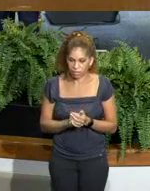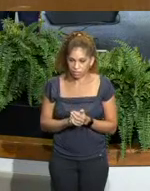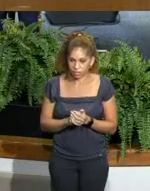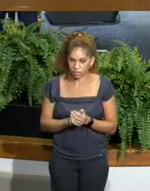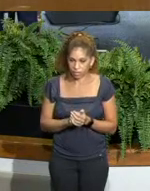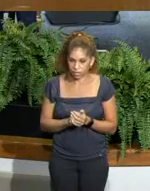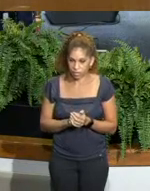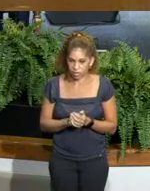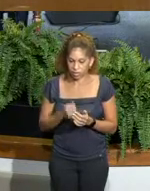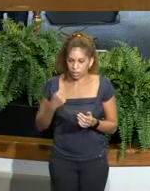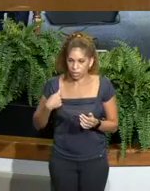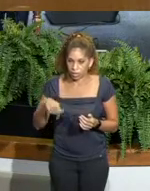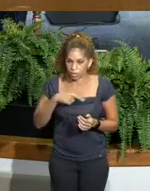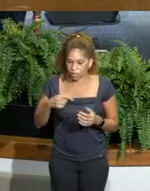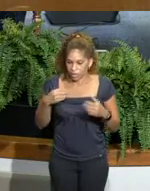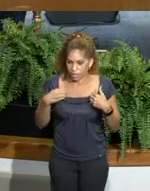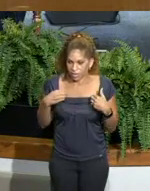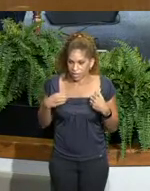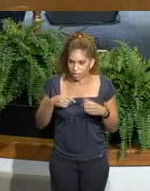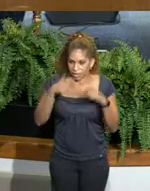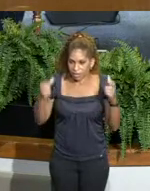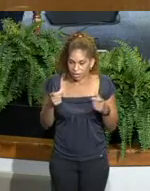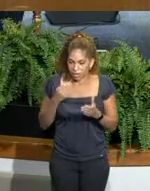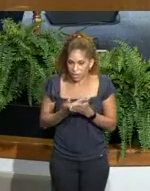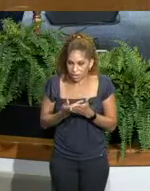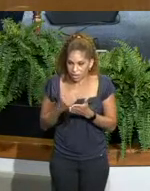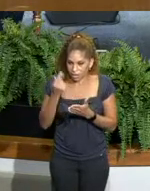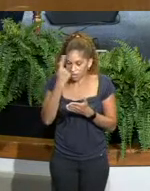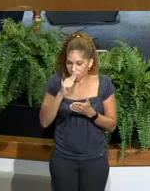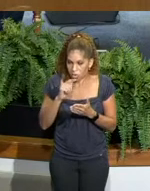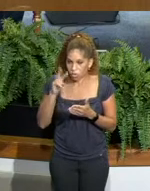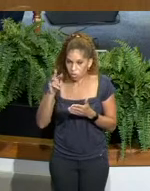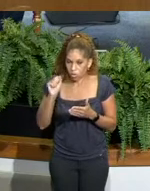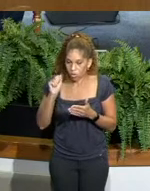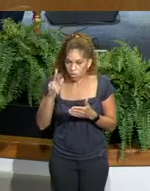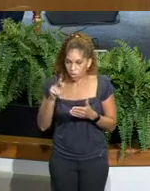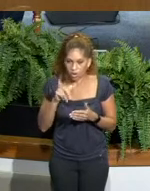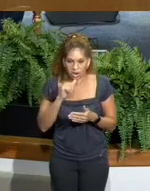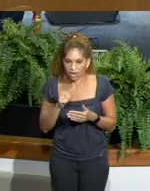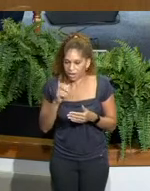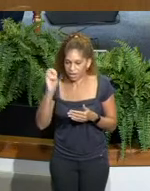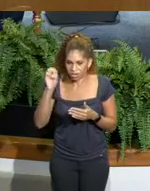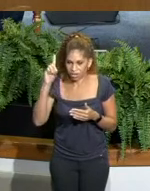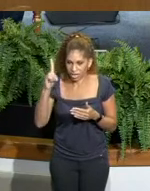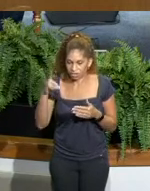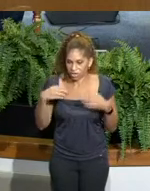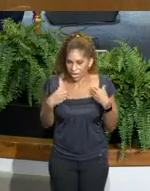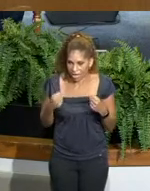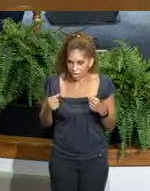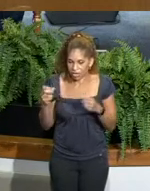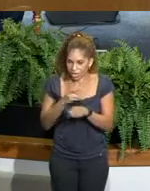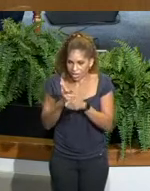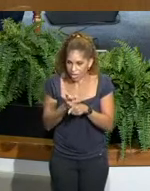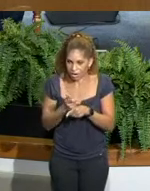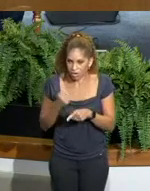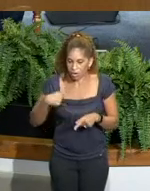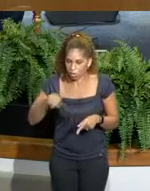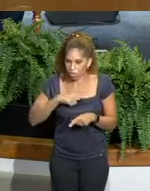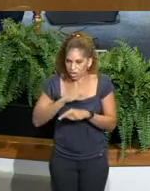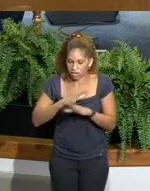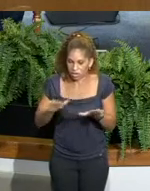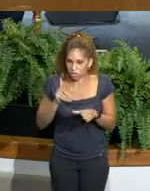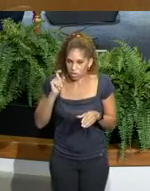the war economy and less than 15 cents on things like education and health care. We do not need